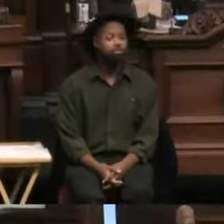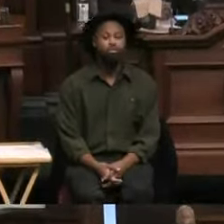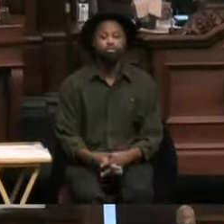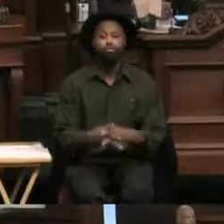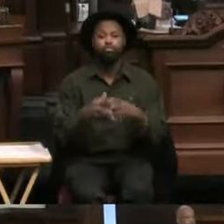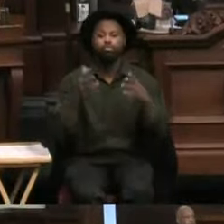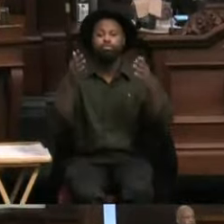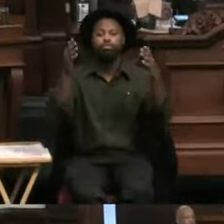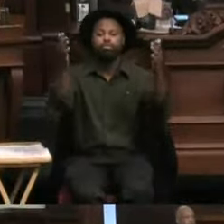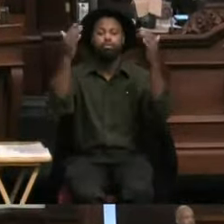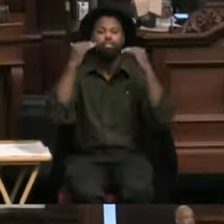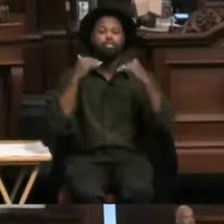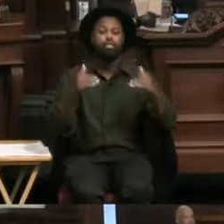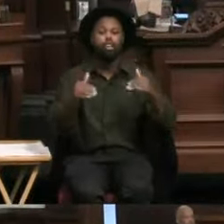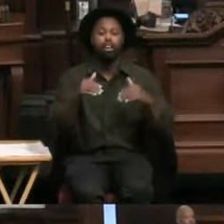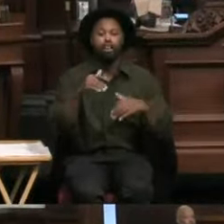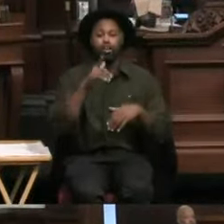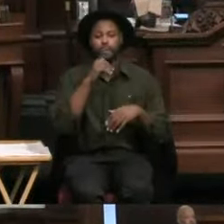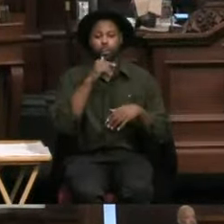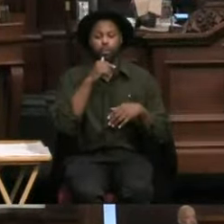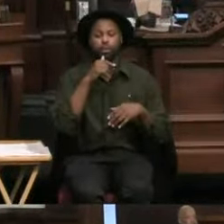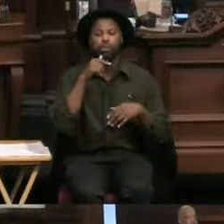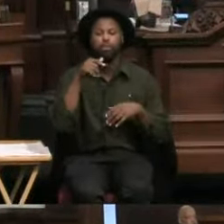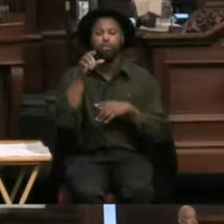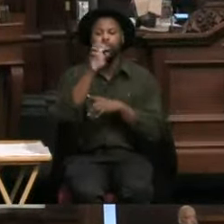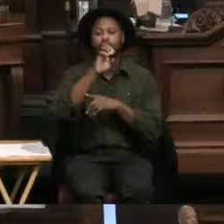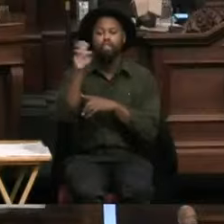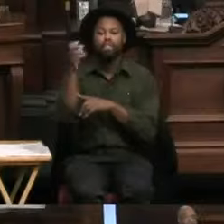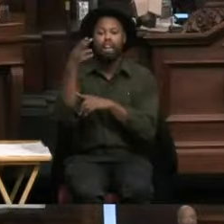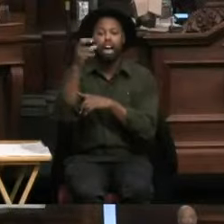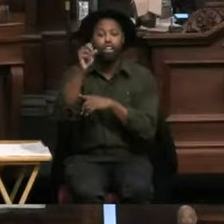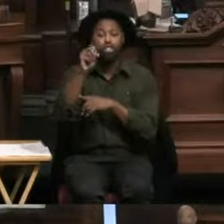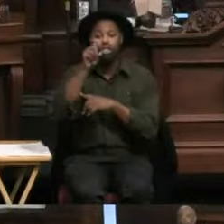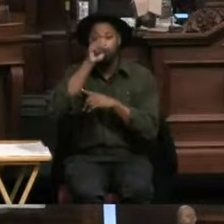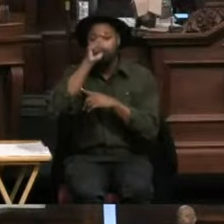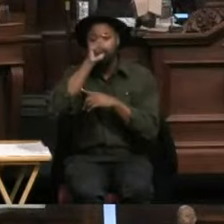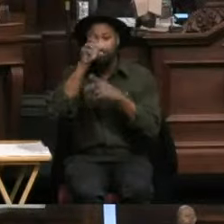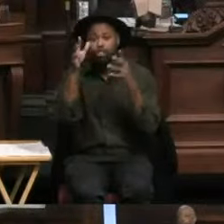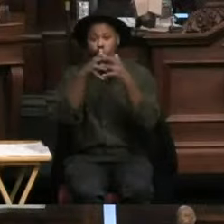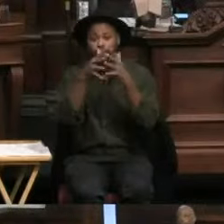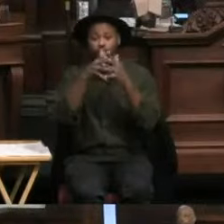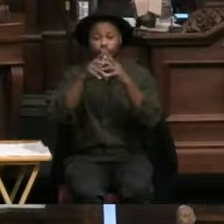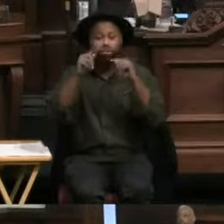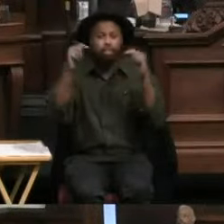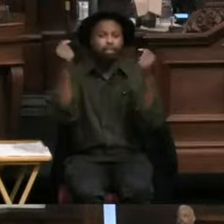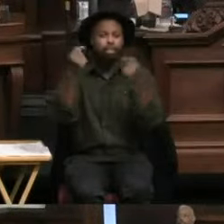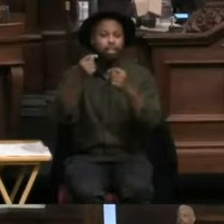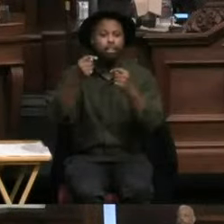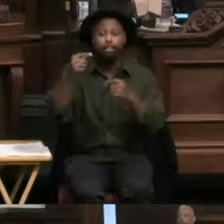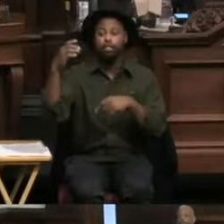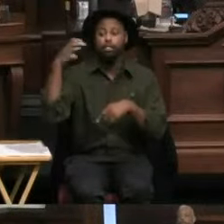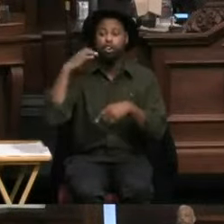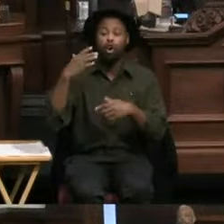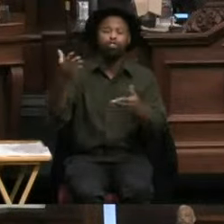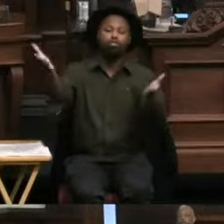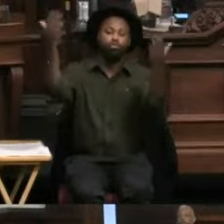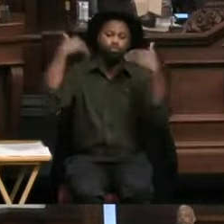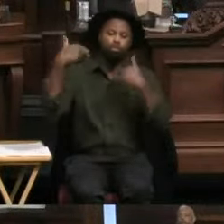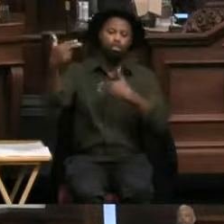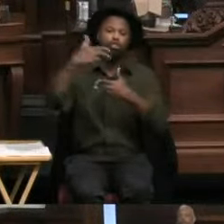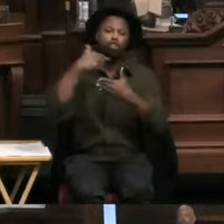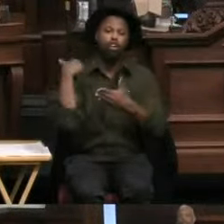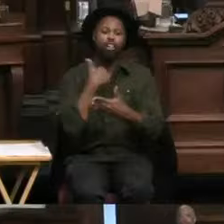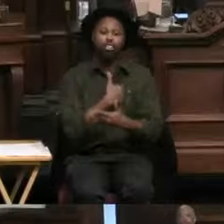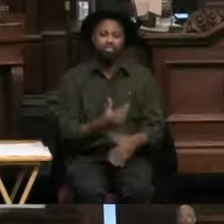So next, can the East High School Eagles football team and the coaching staff please join us